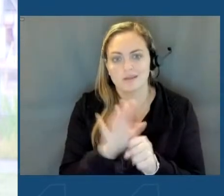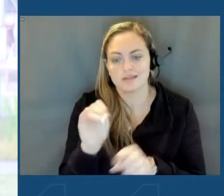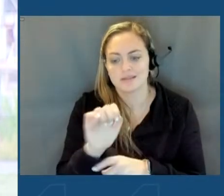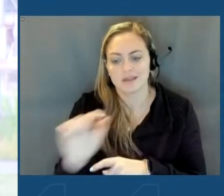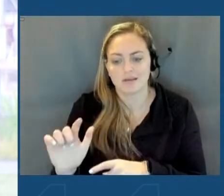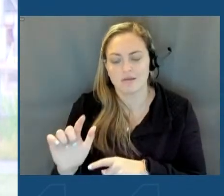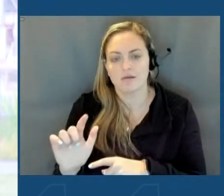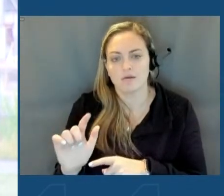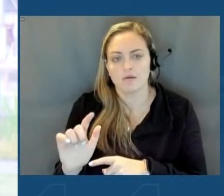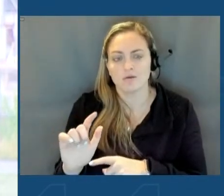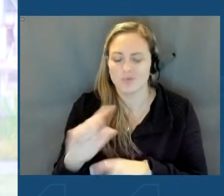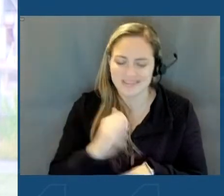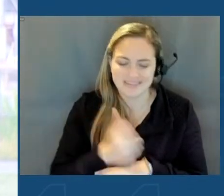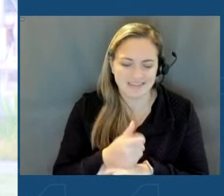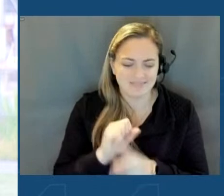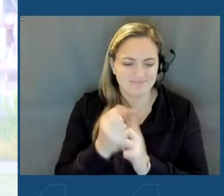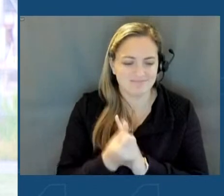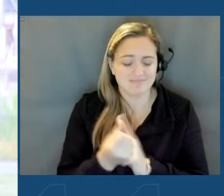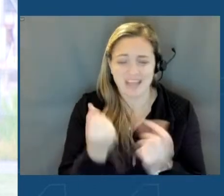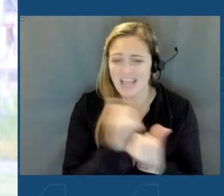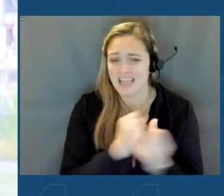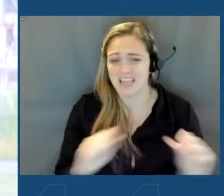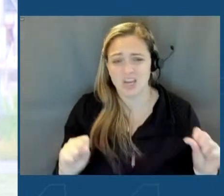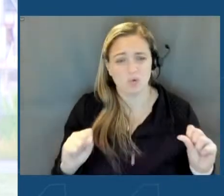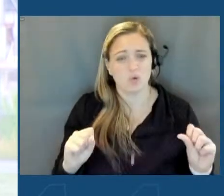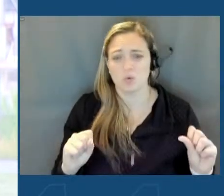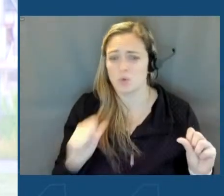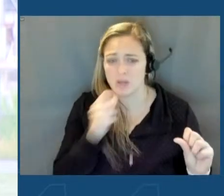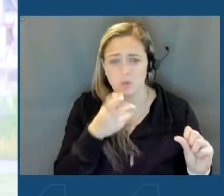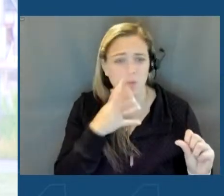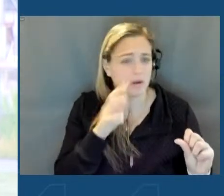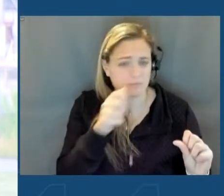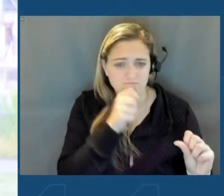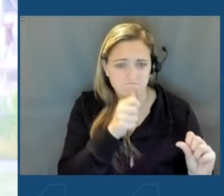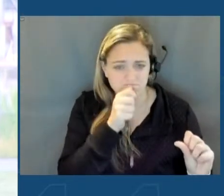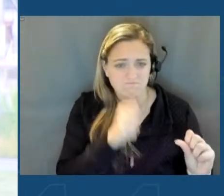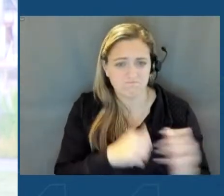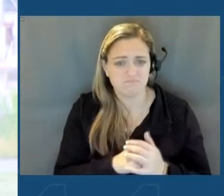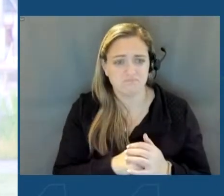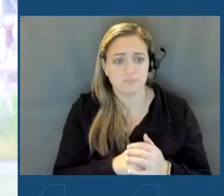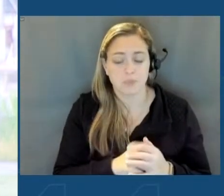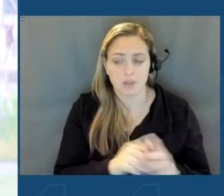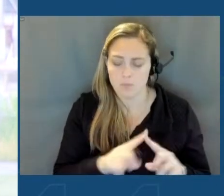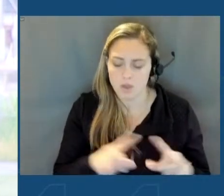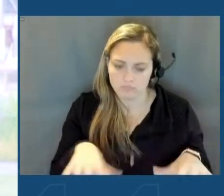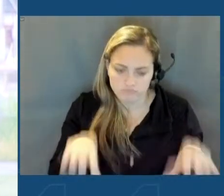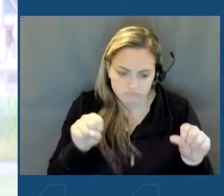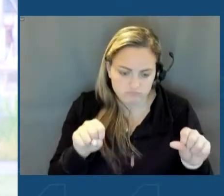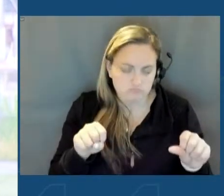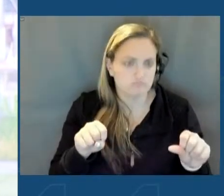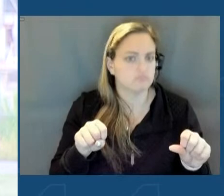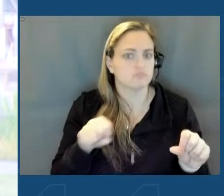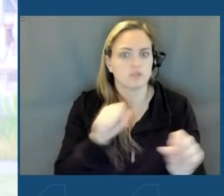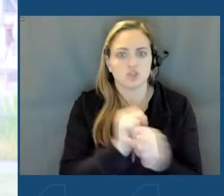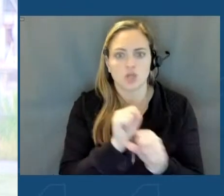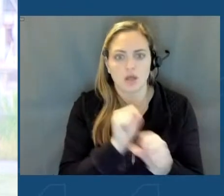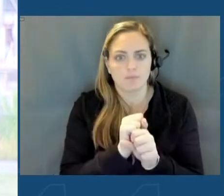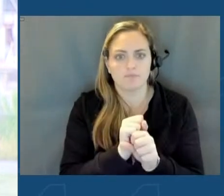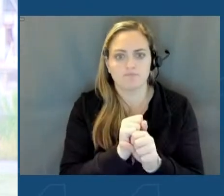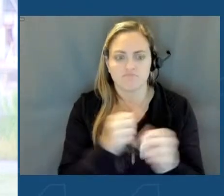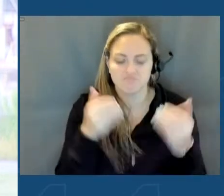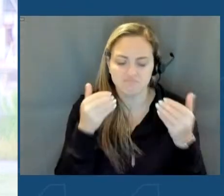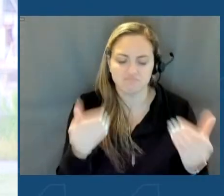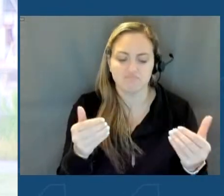set of circumstances even a hero would have begged to have been spared. But she took on that job, and she took it on